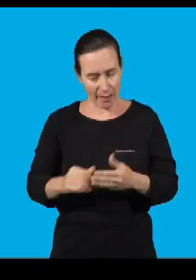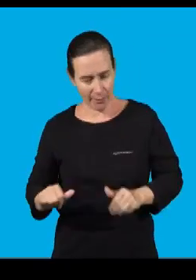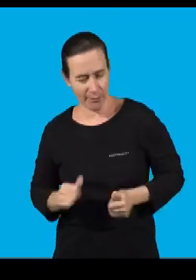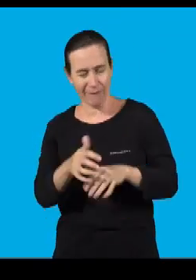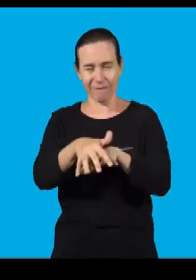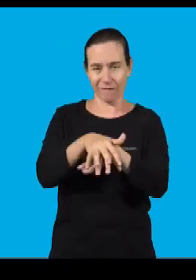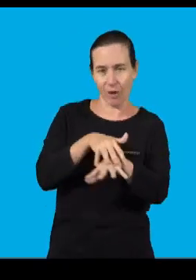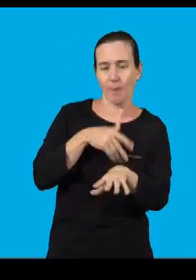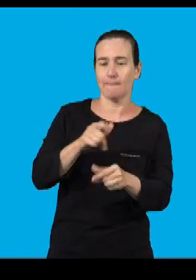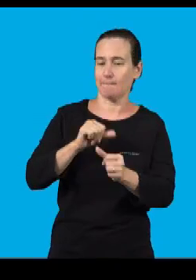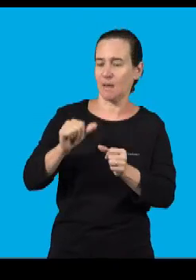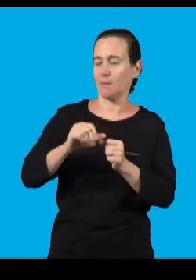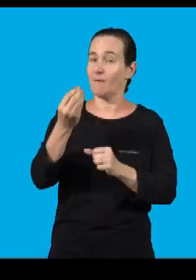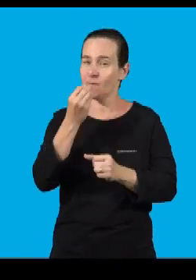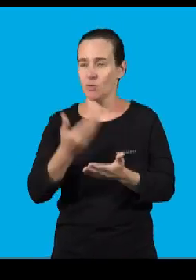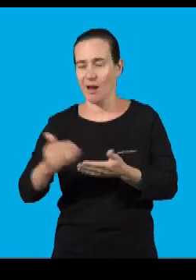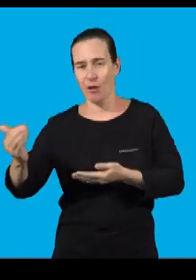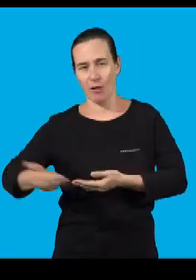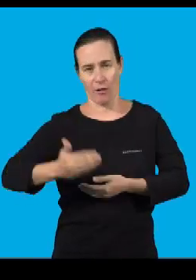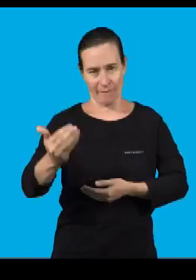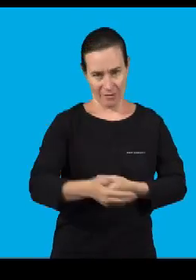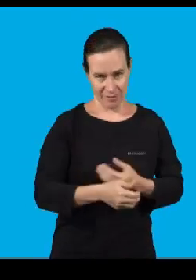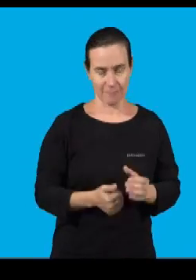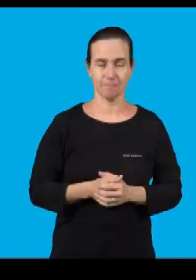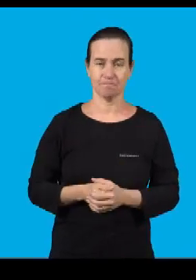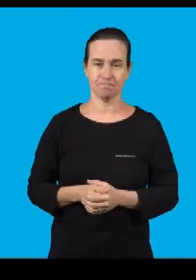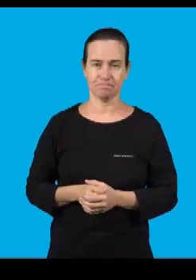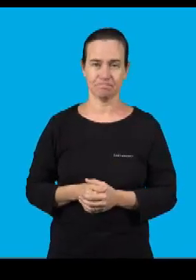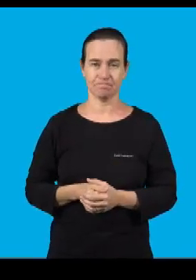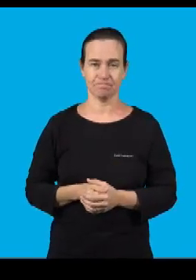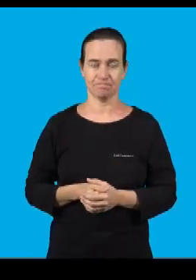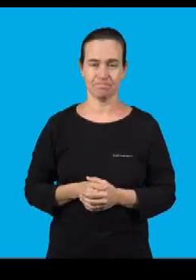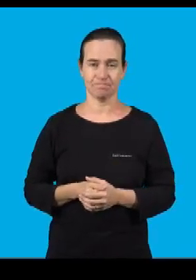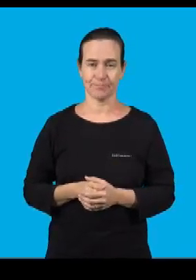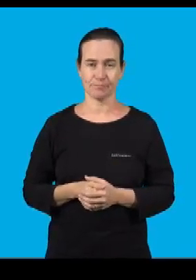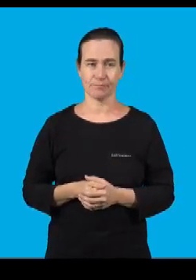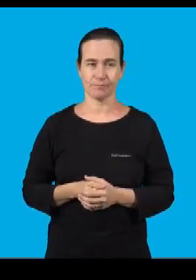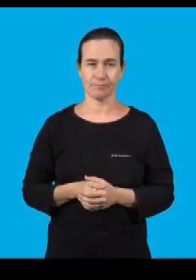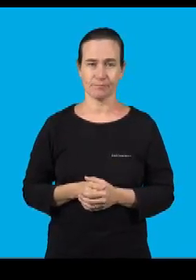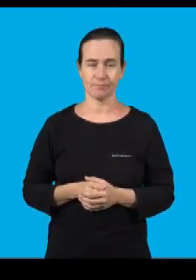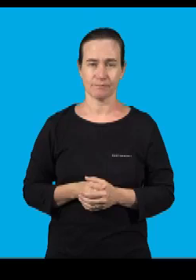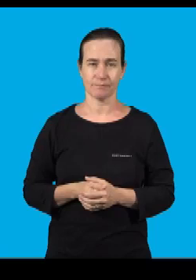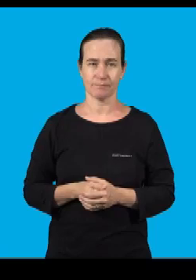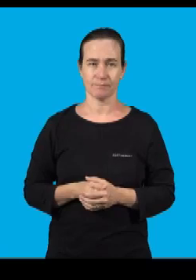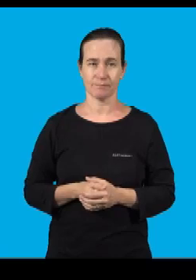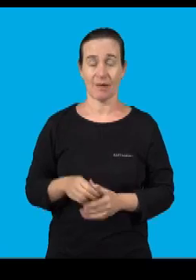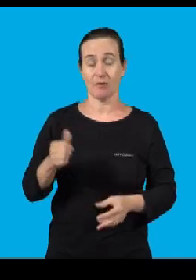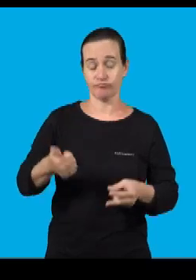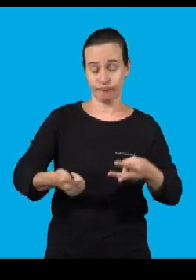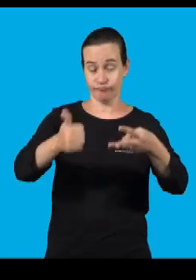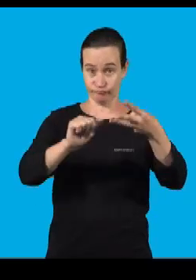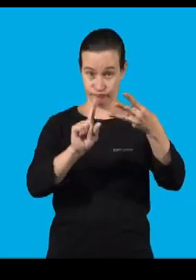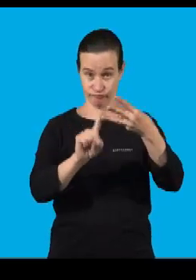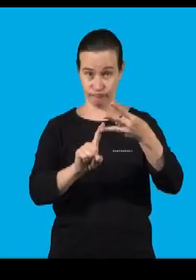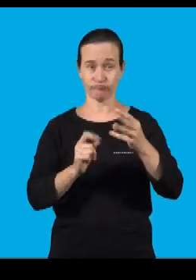then maybe it will be better. And that is identified in your response. Okay, so let's move on to